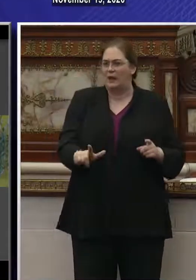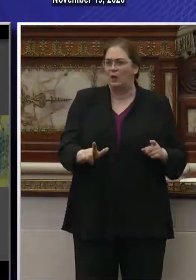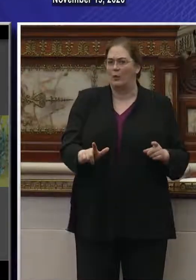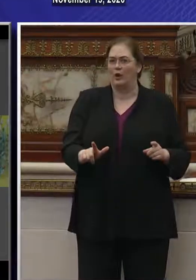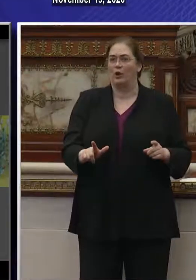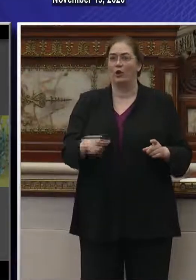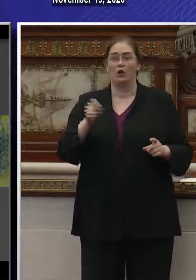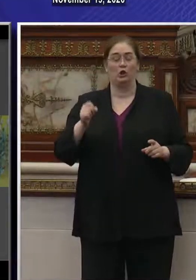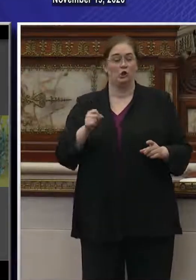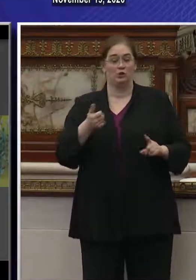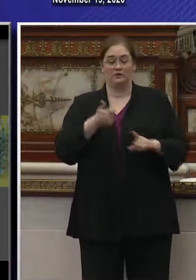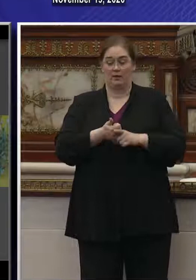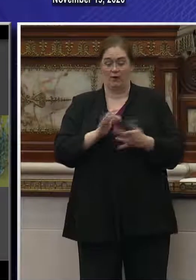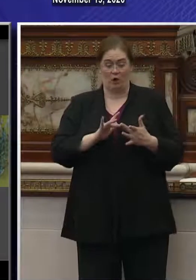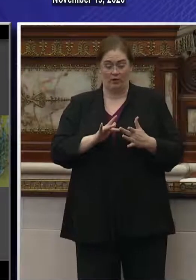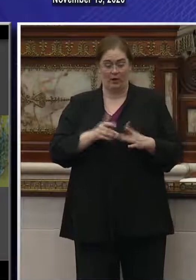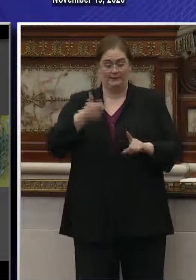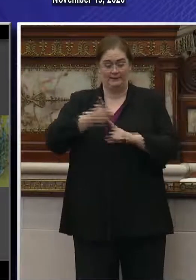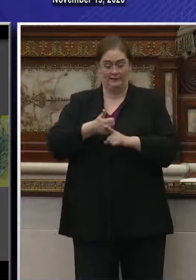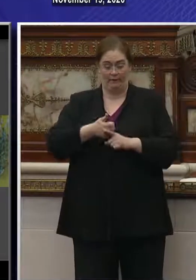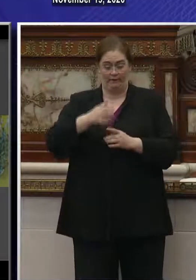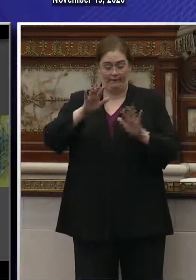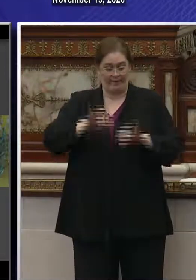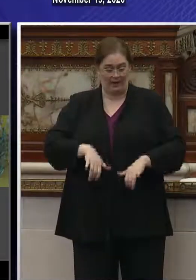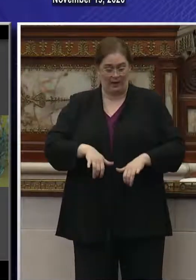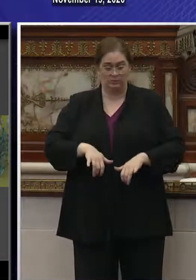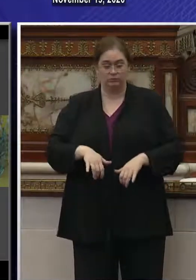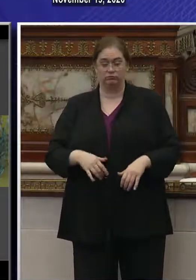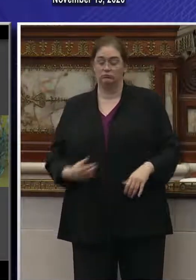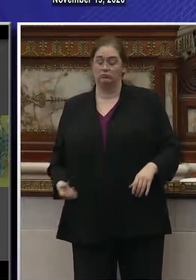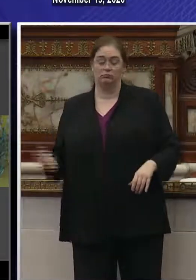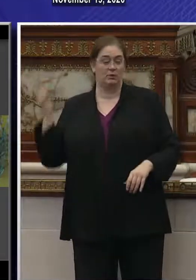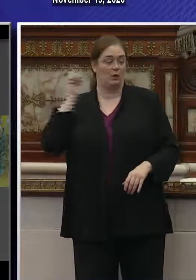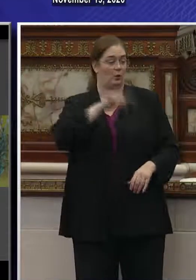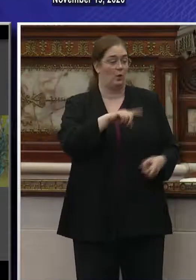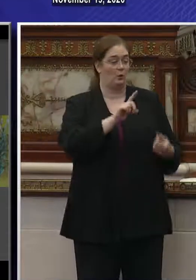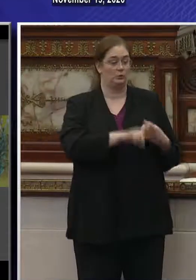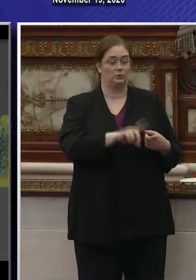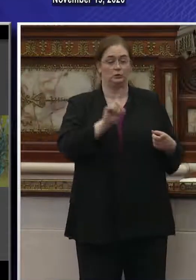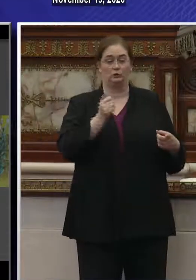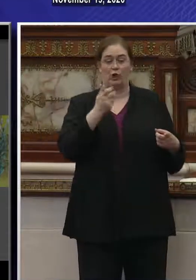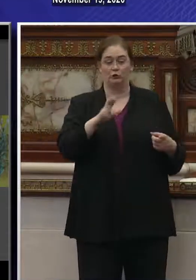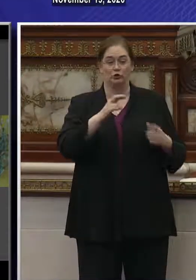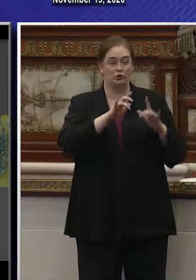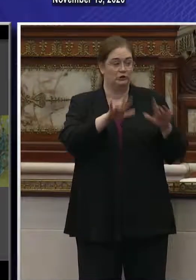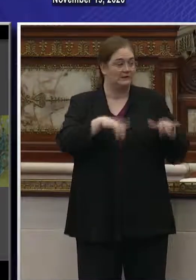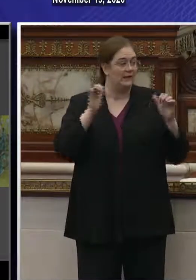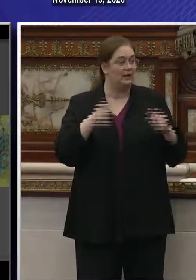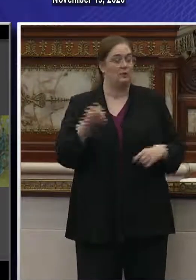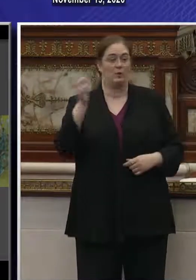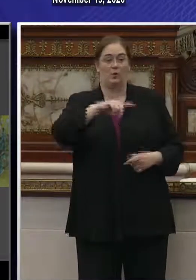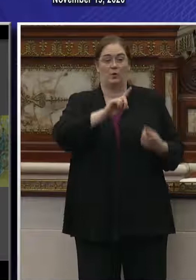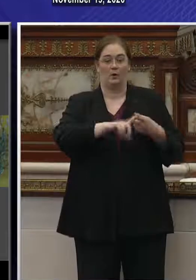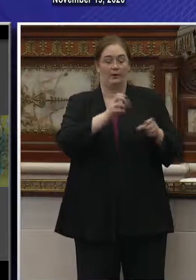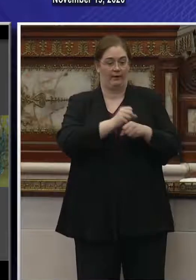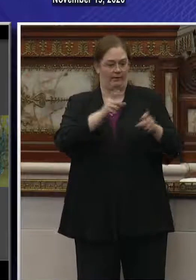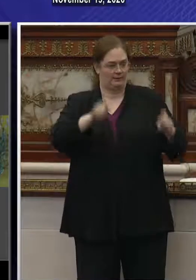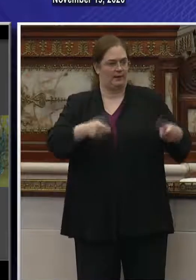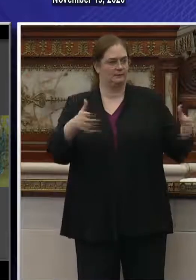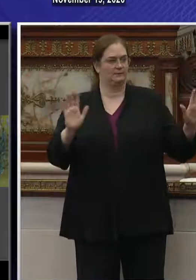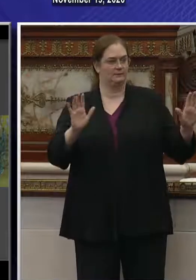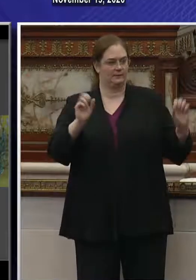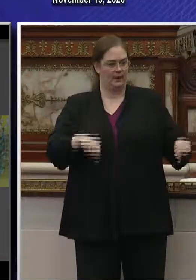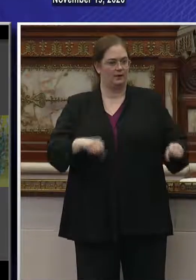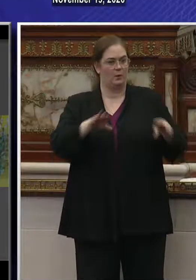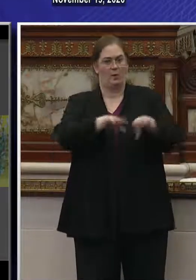Delaware, you can go online and register, you can go down to Dodger Stadium, you can go down and you can get a test. And